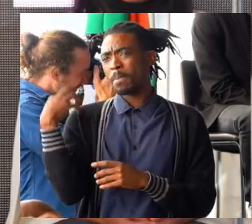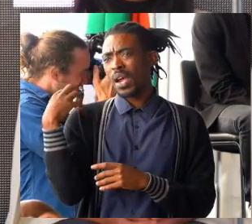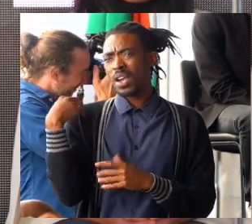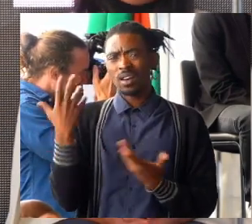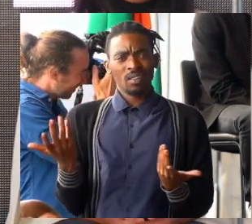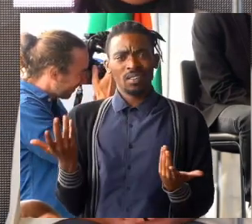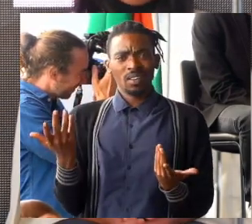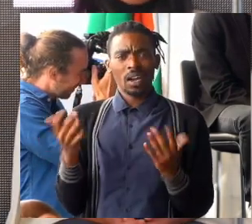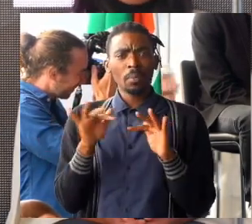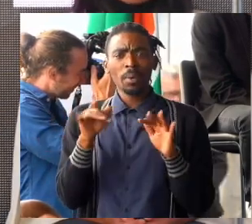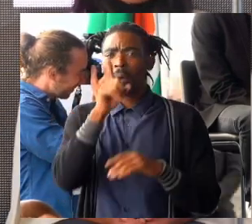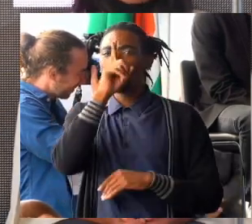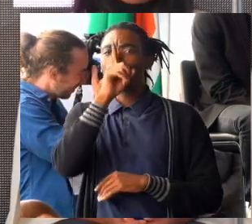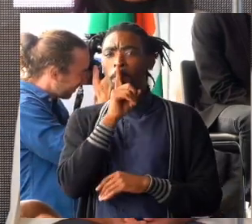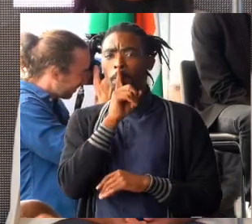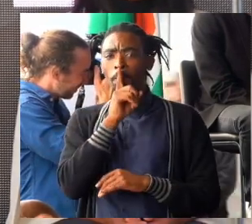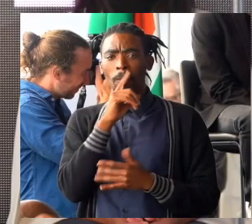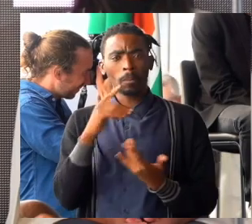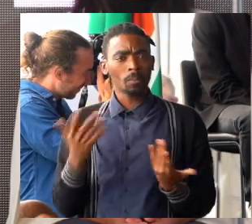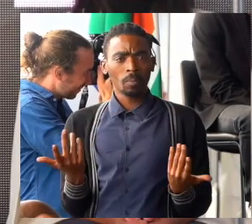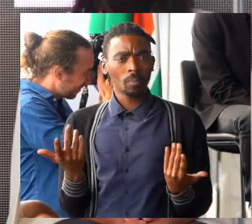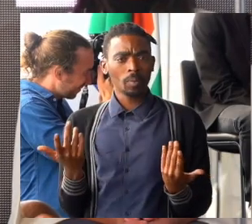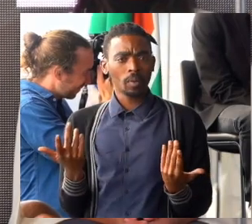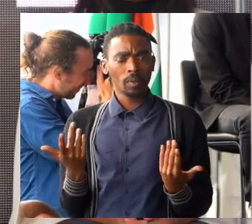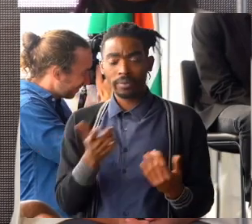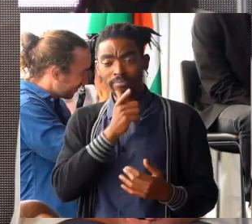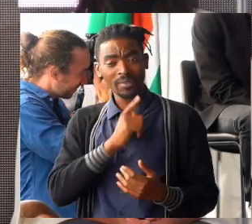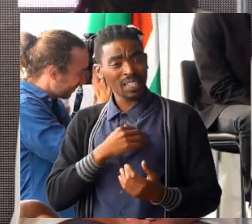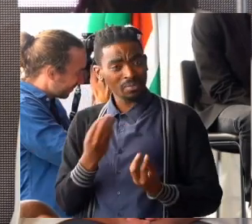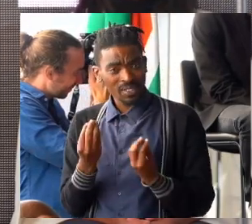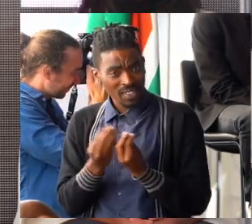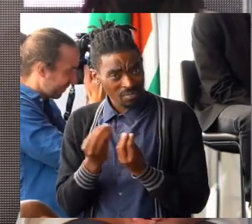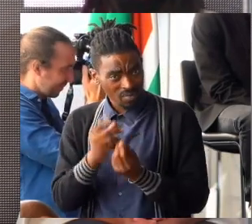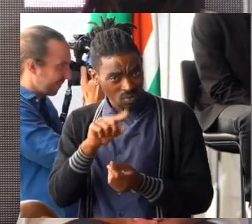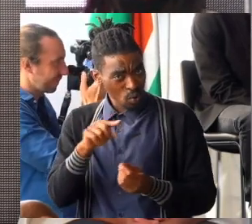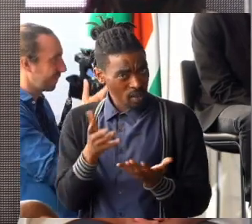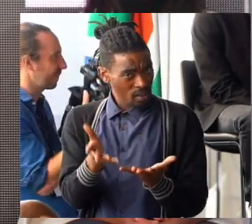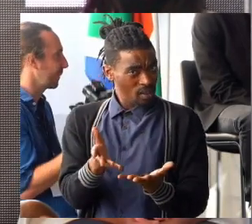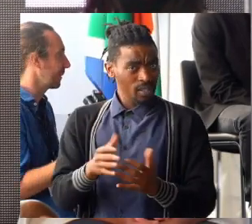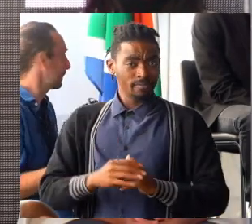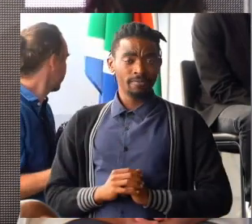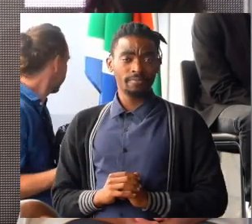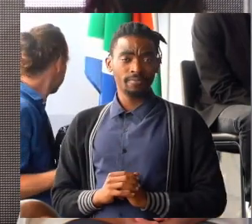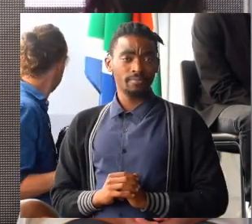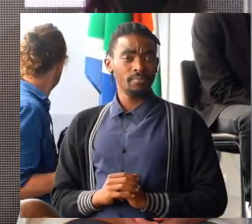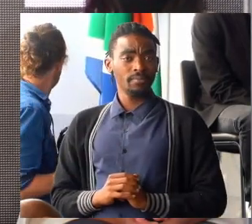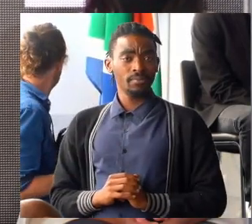say. Tell me there is nothing wrong with that.